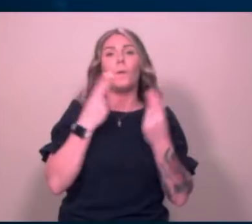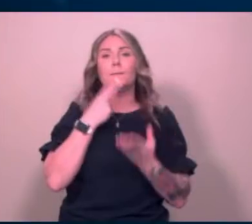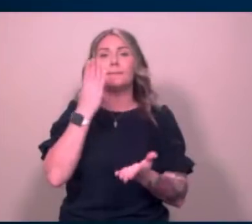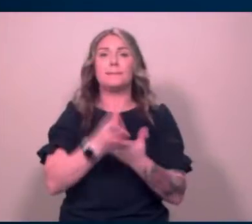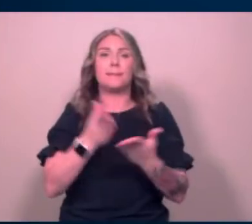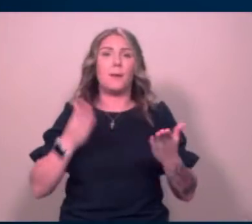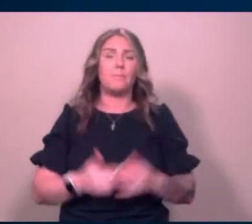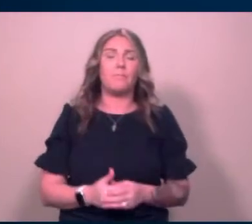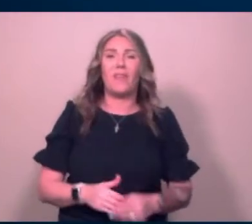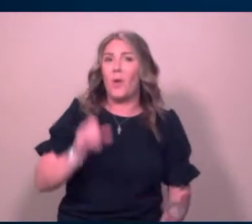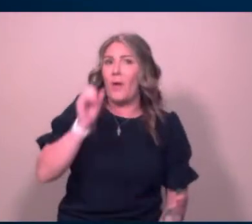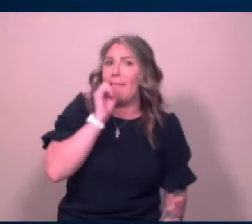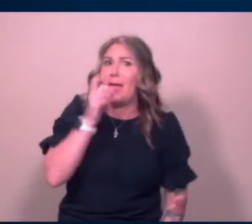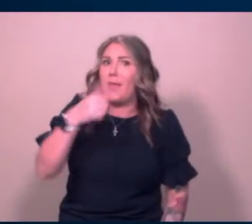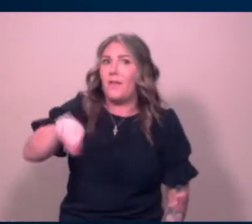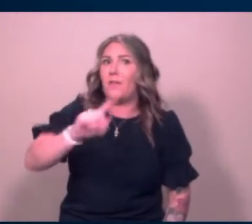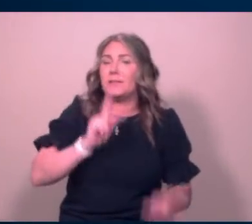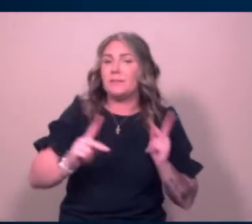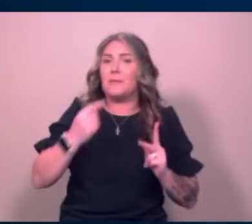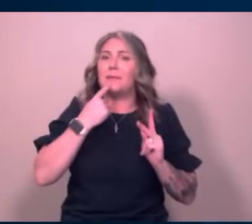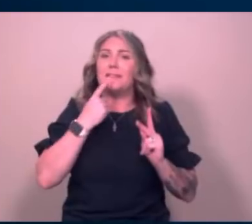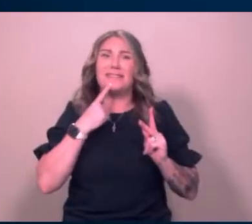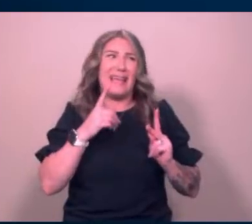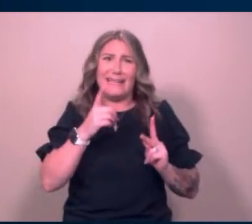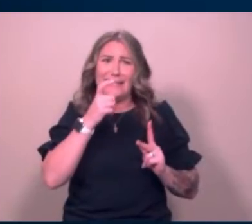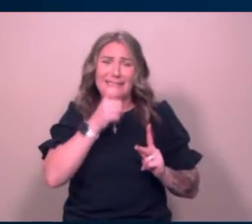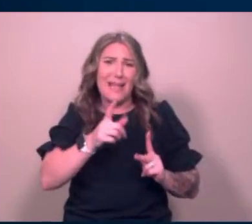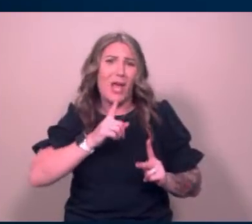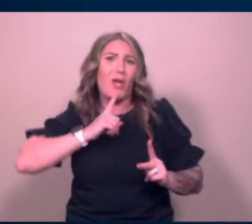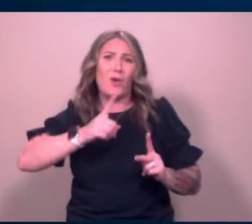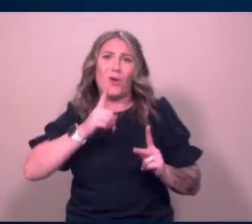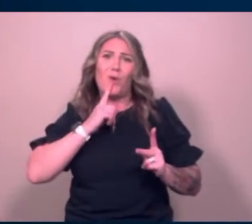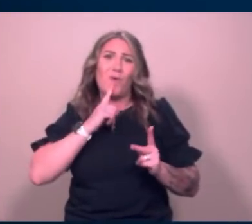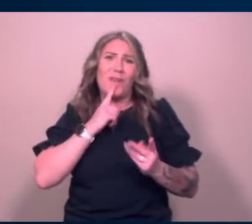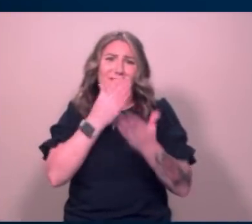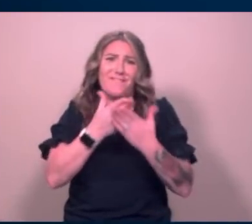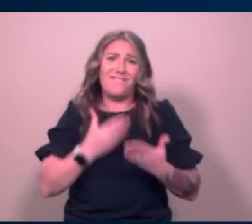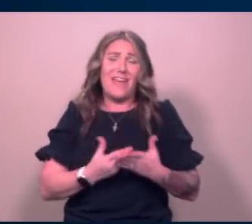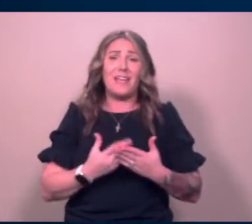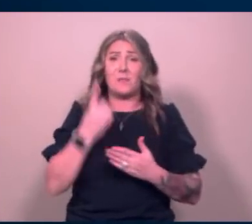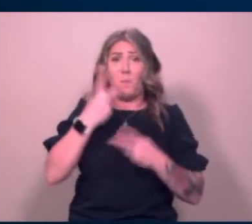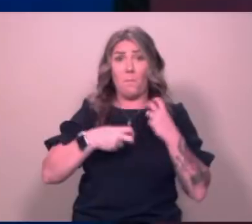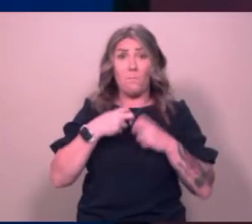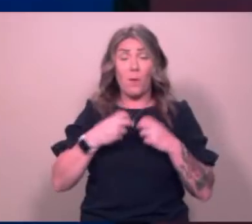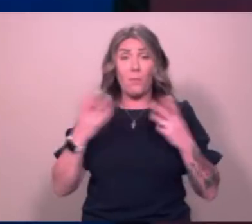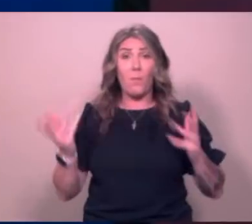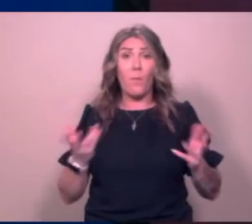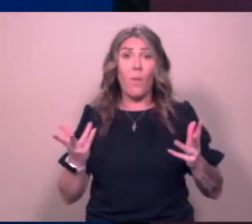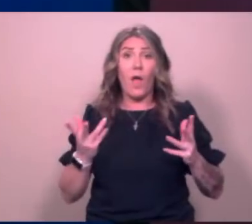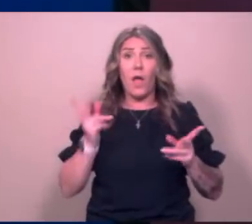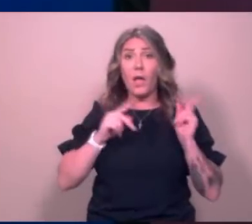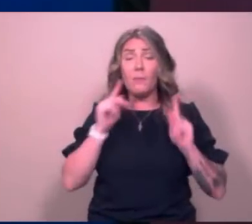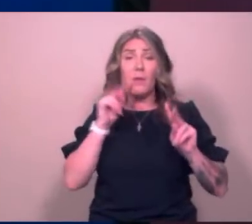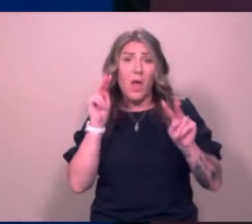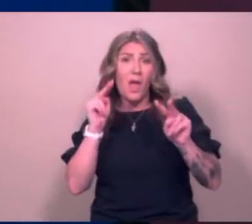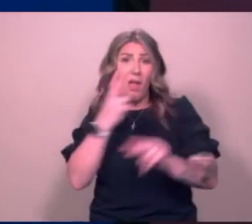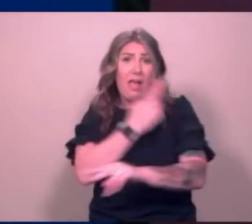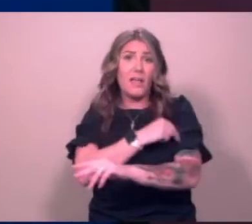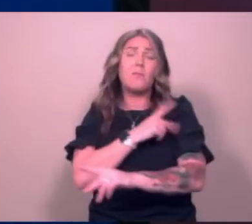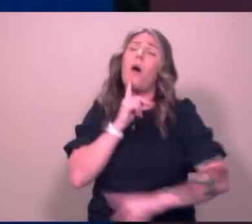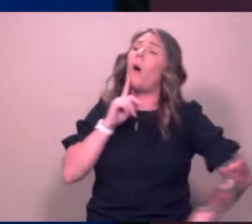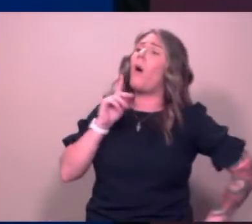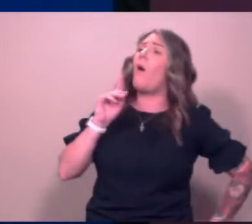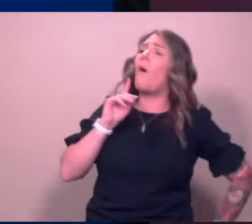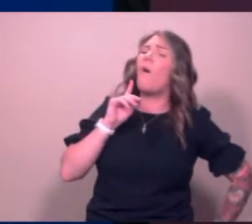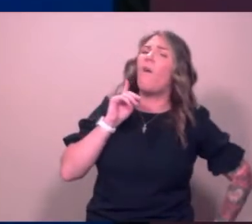Yeah, I just love those proclamations because they're made without any real grounding to it. And, I think one of the problems is that people could look at a hospital, they drive by it, and it looks like it's